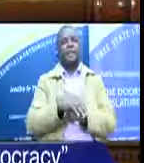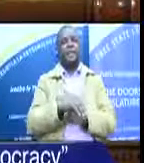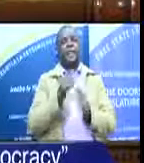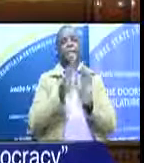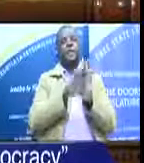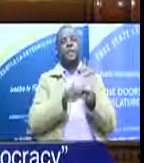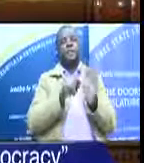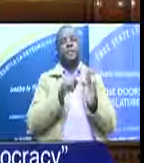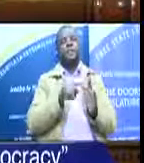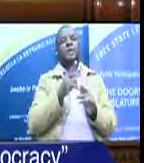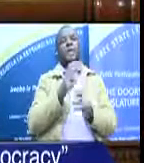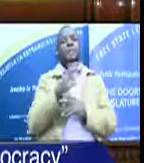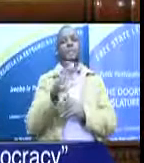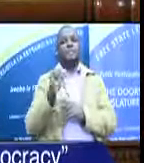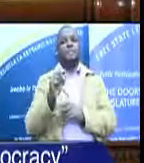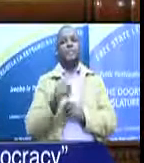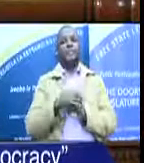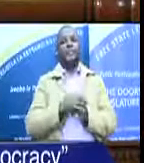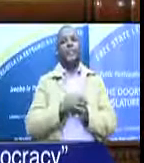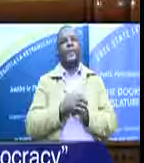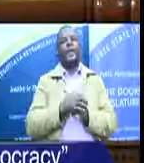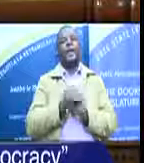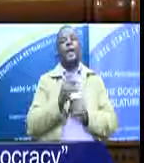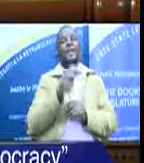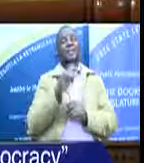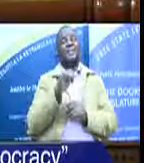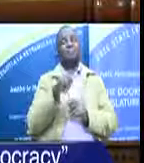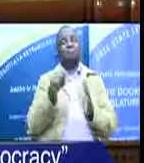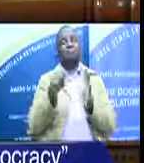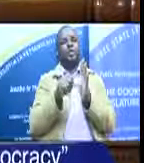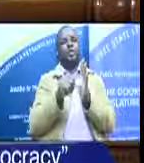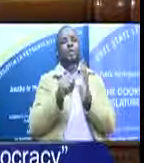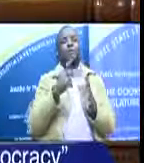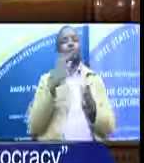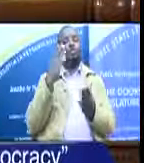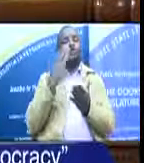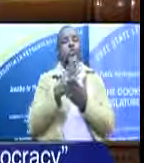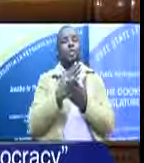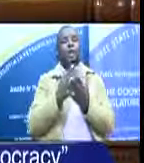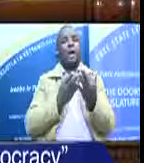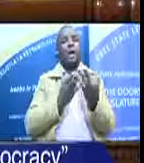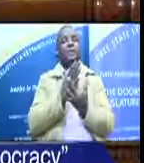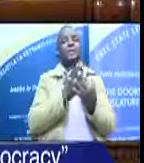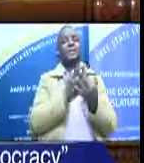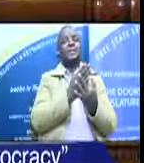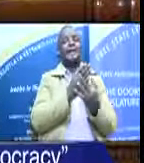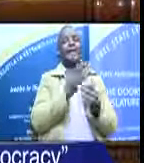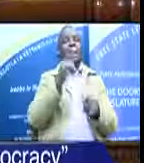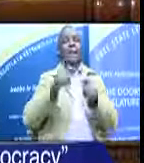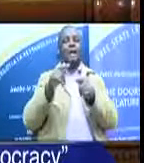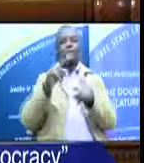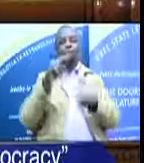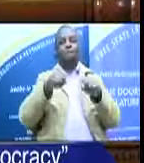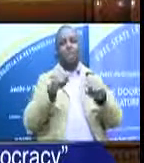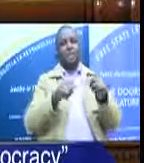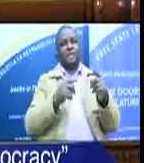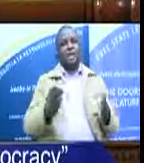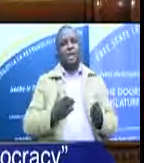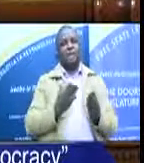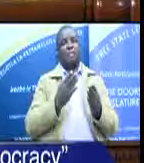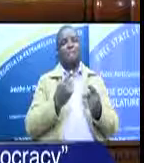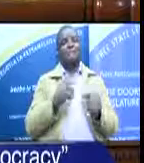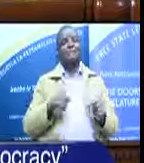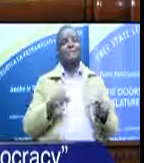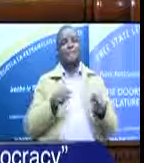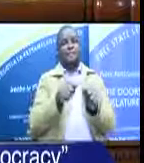2, Emergency Medical Services. EMS is crucial in ensuring access to various levels of care in line with the referral